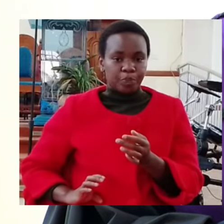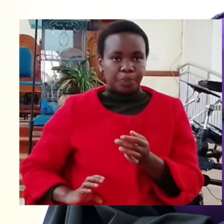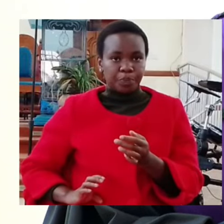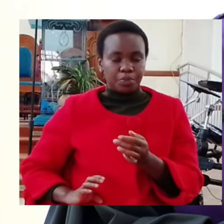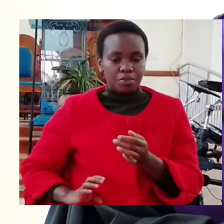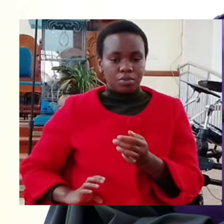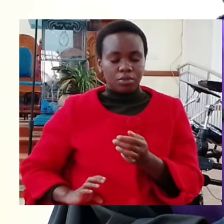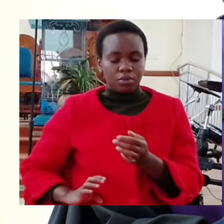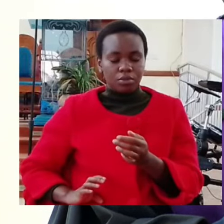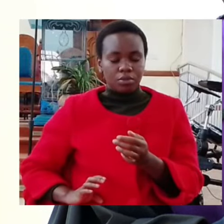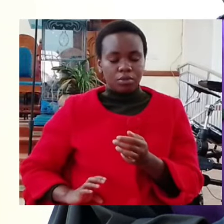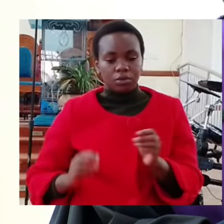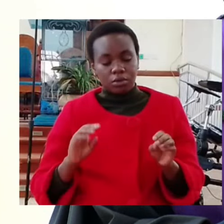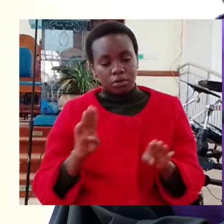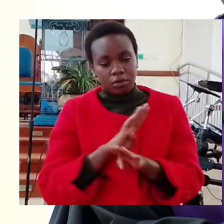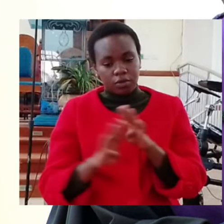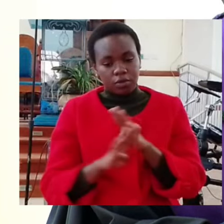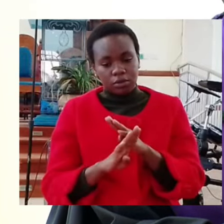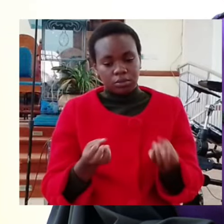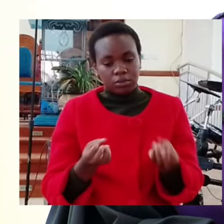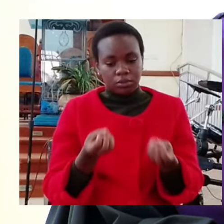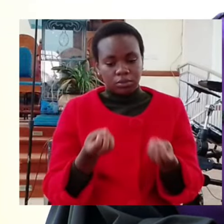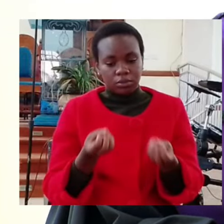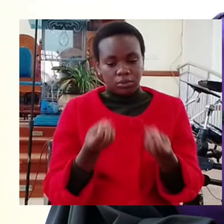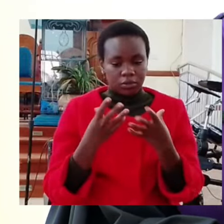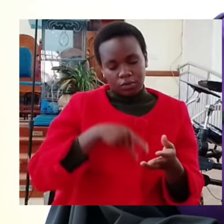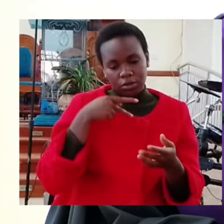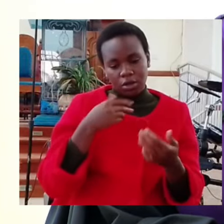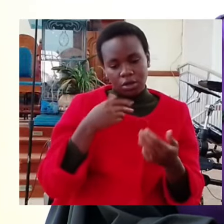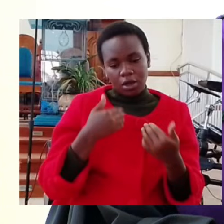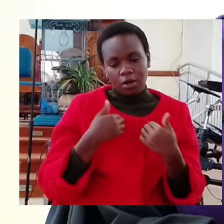Maundu ni maingi marato matuigweta turorwo ni hinya.